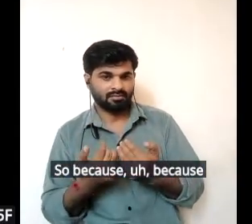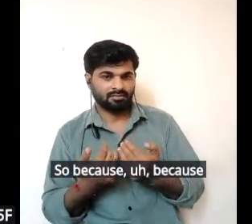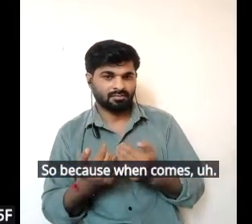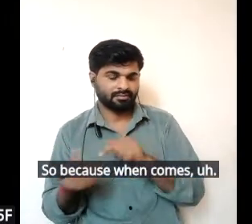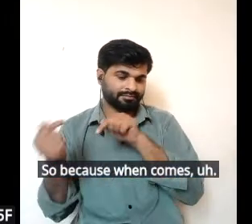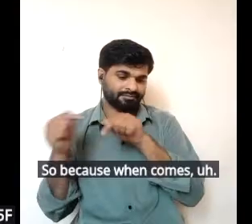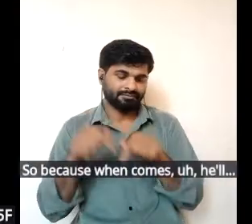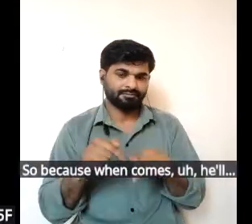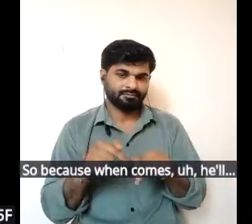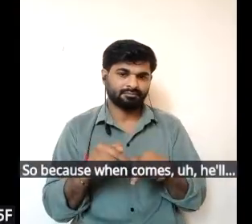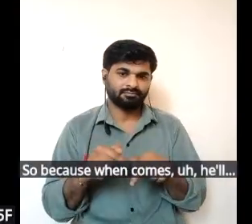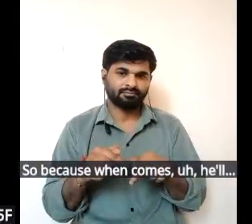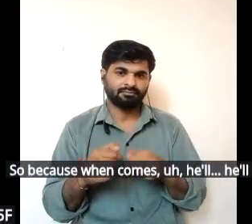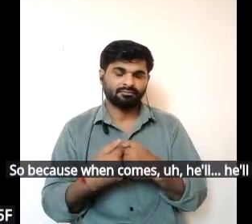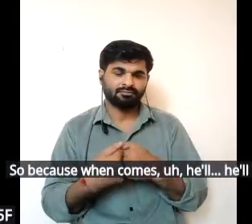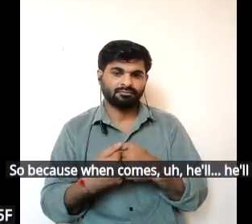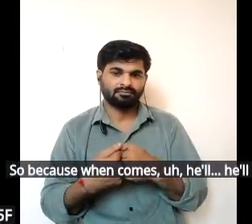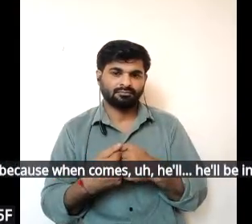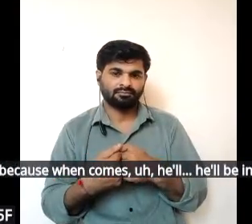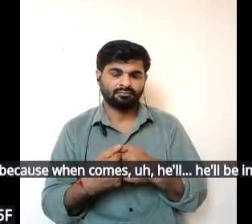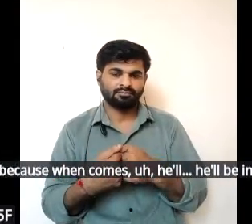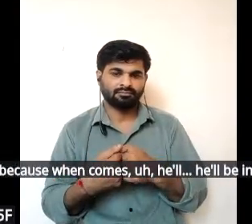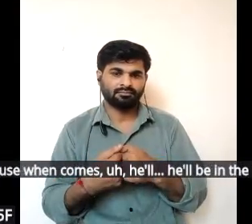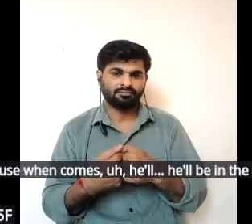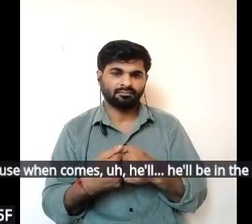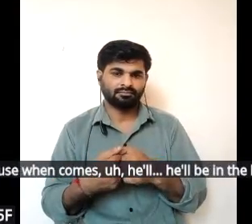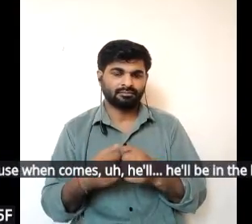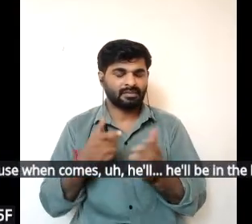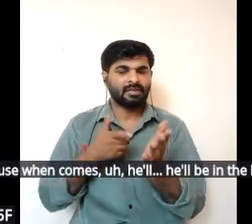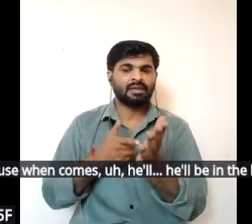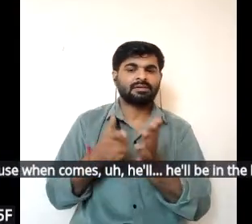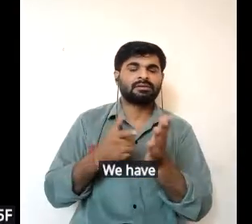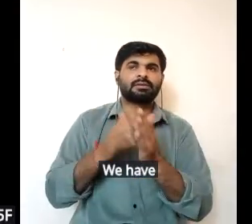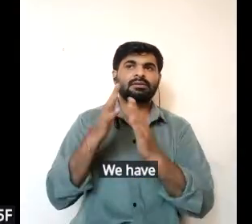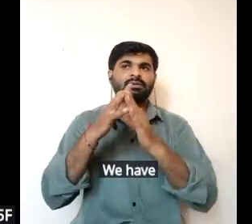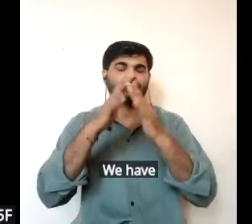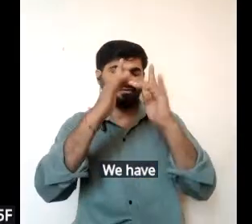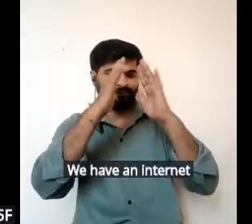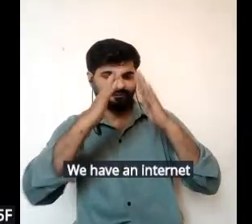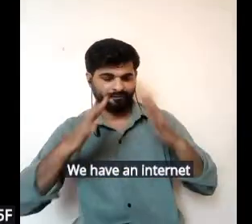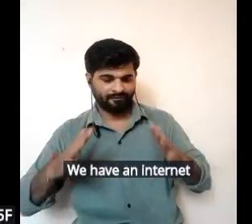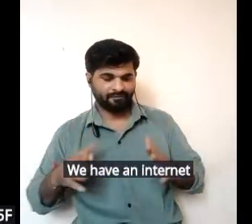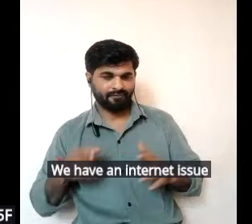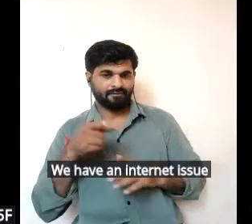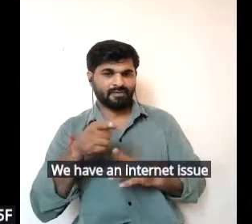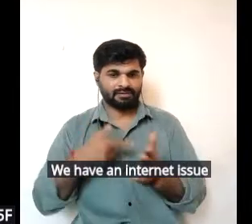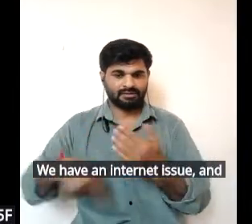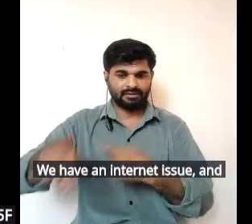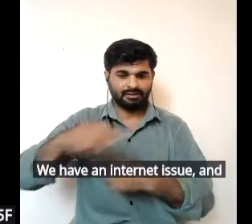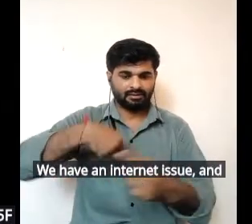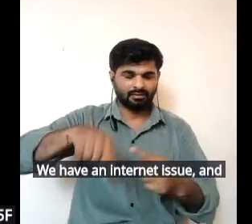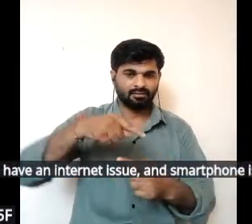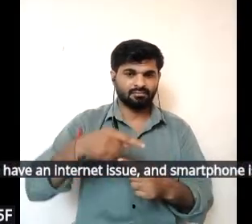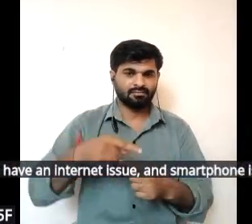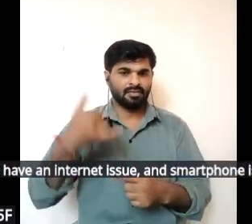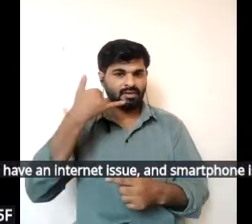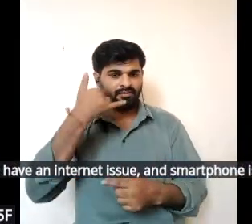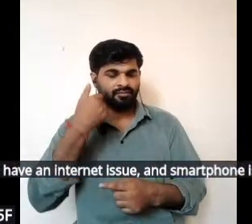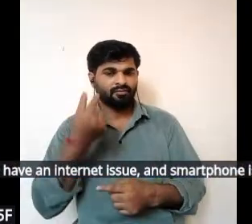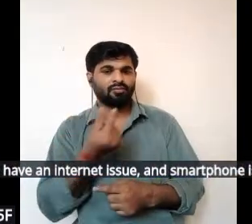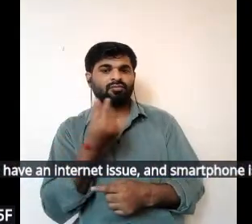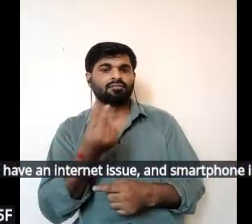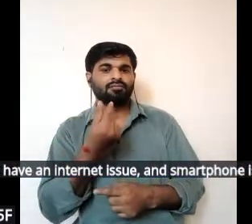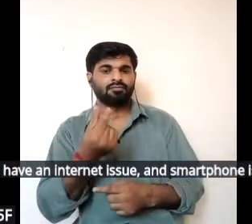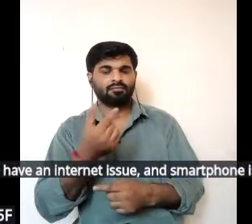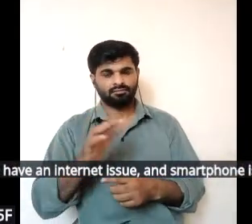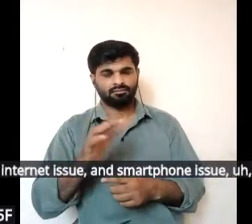hill in the hill areas, we have an internet issue and smartphone issue. These